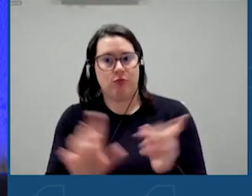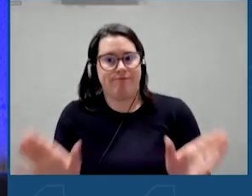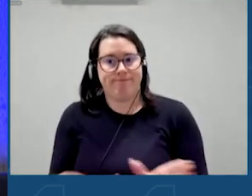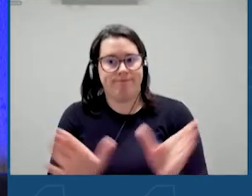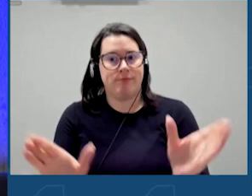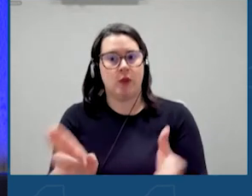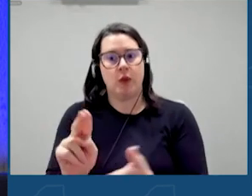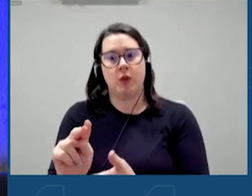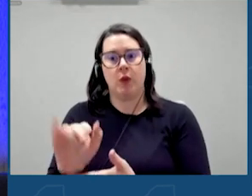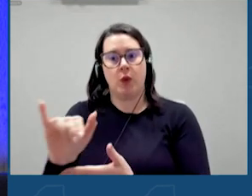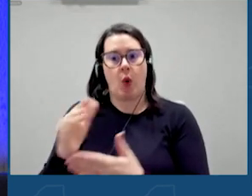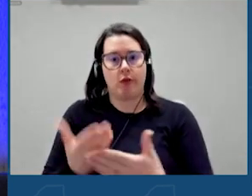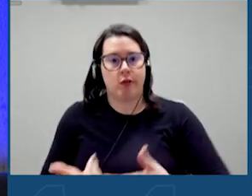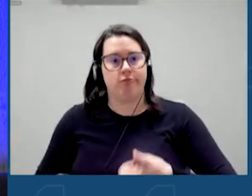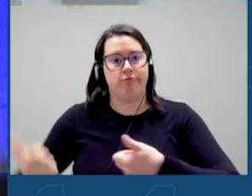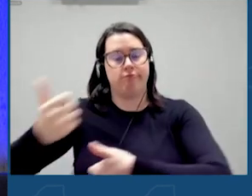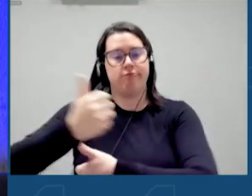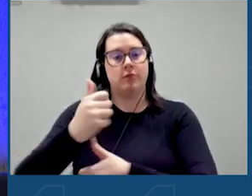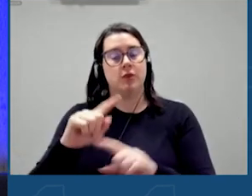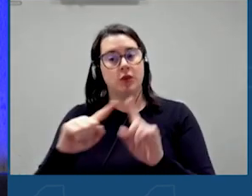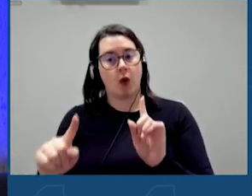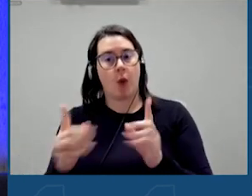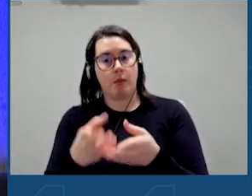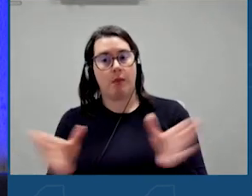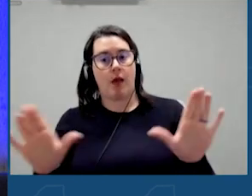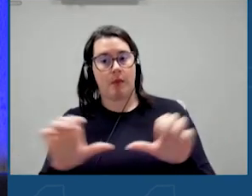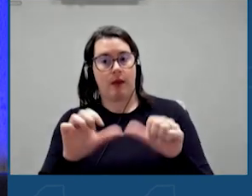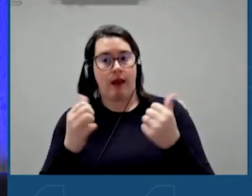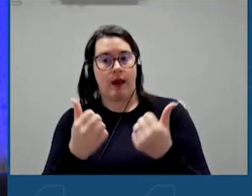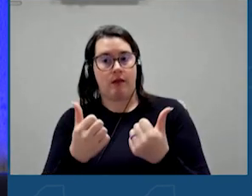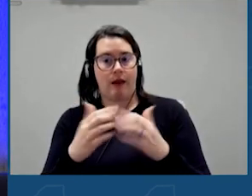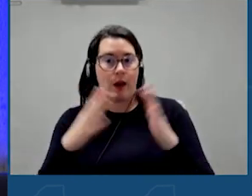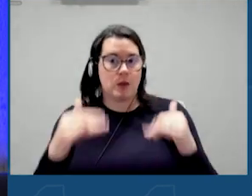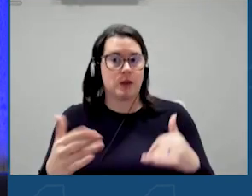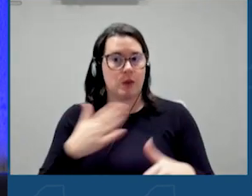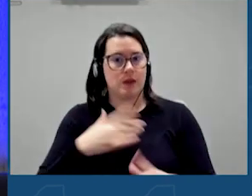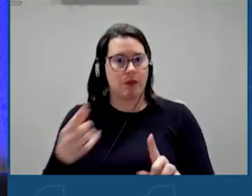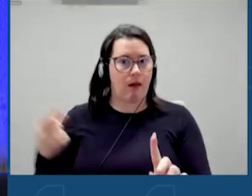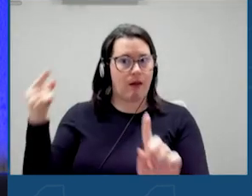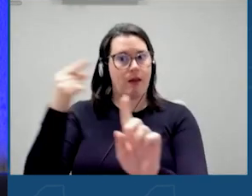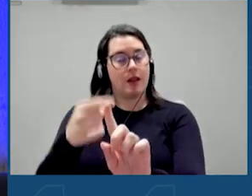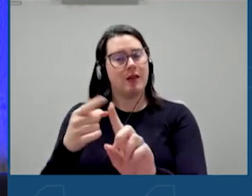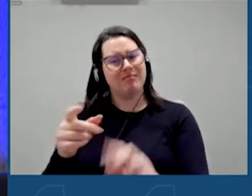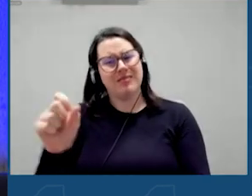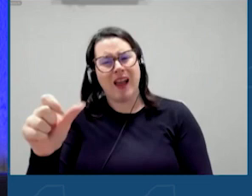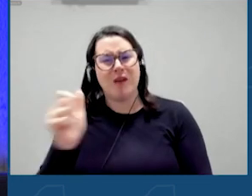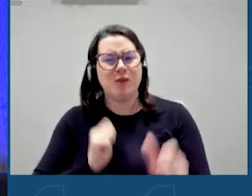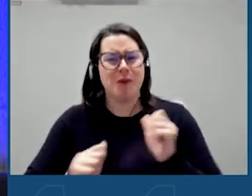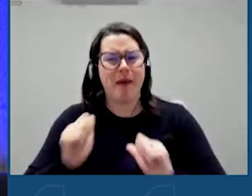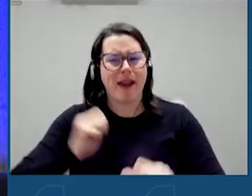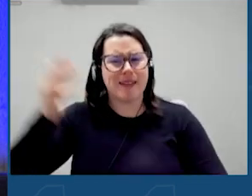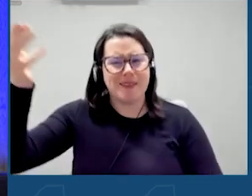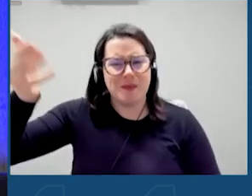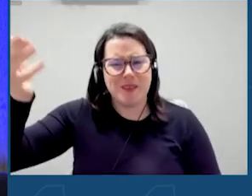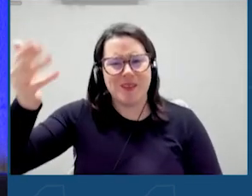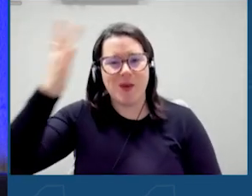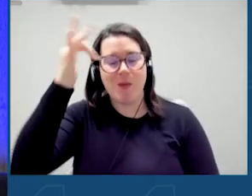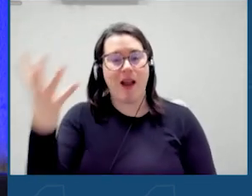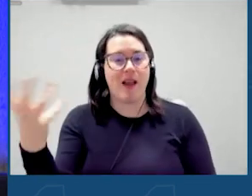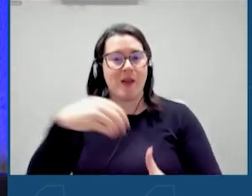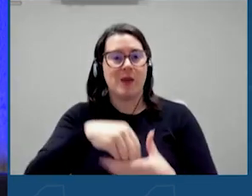at the front and center of my speech in my very first budget as well, and it was dramatic. It was dramatic. It included the